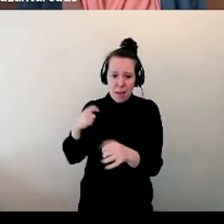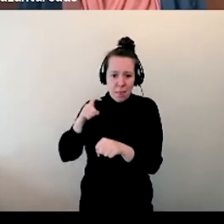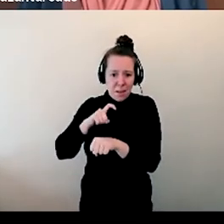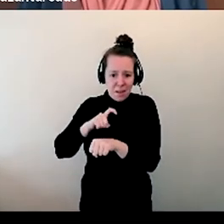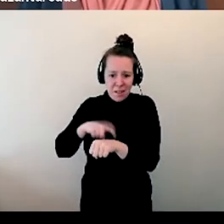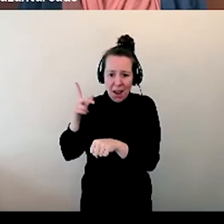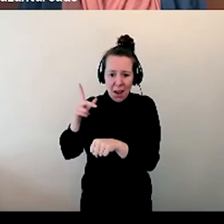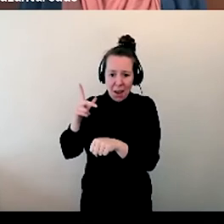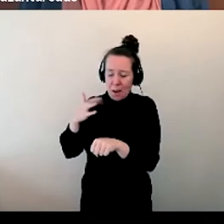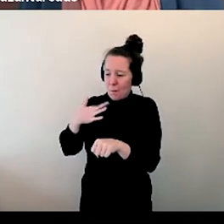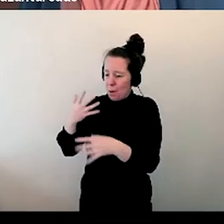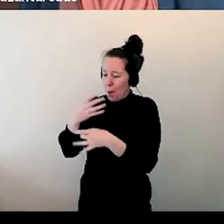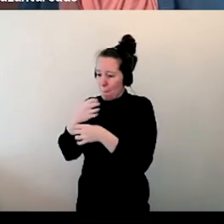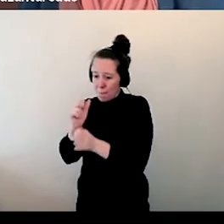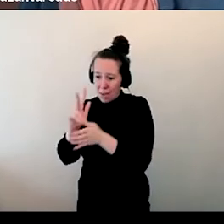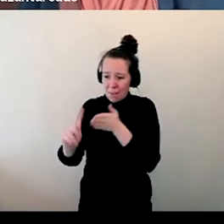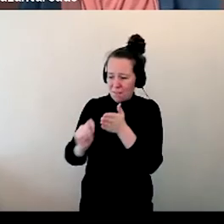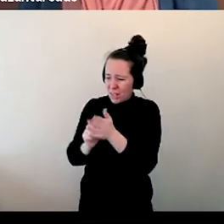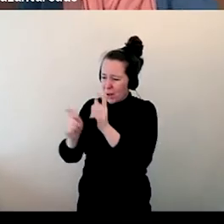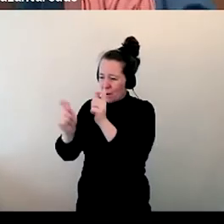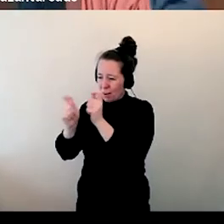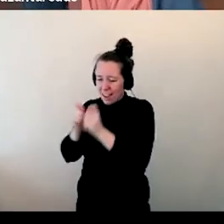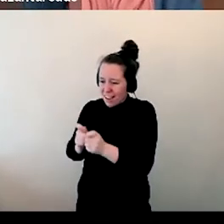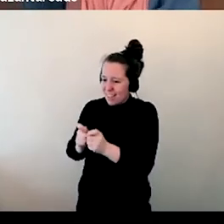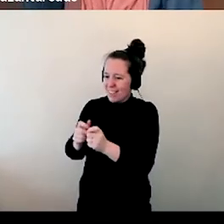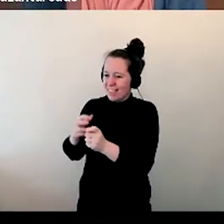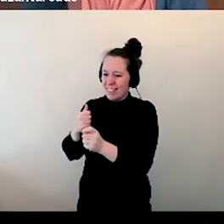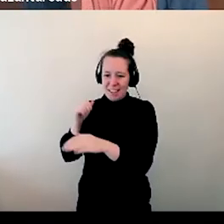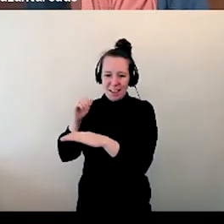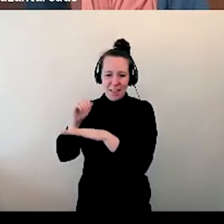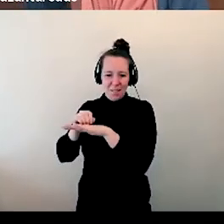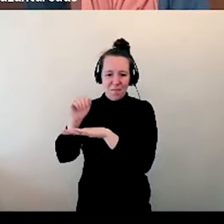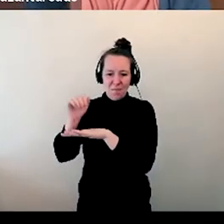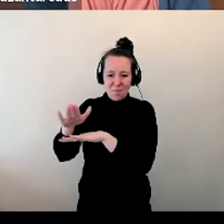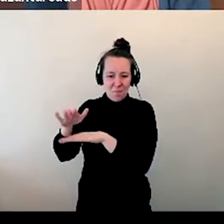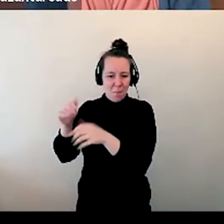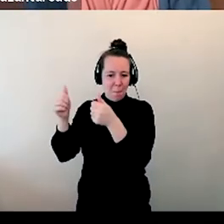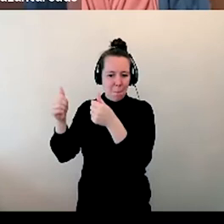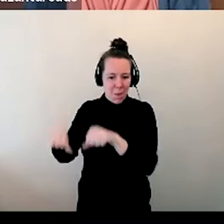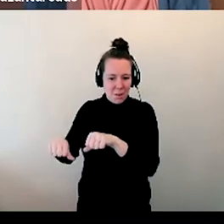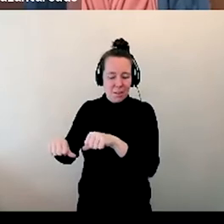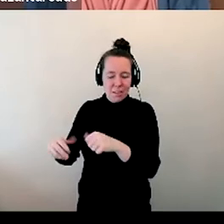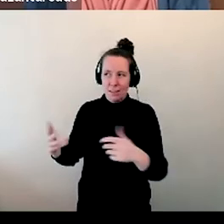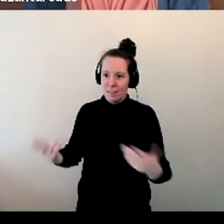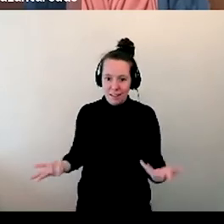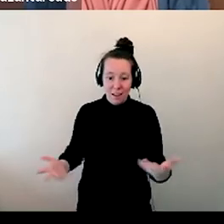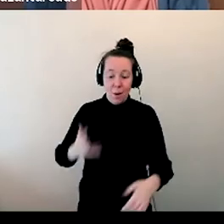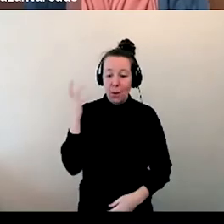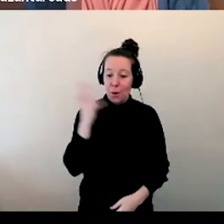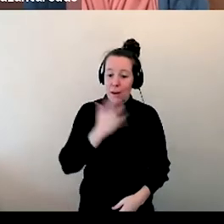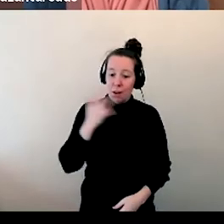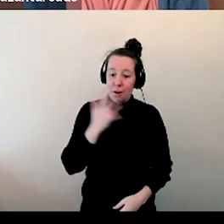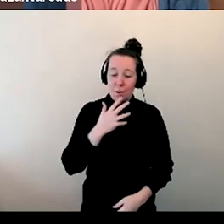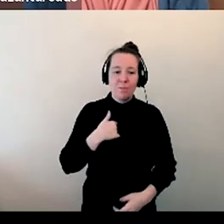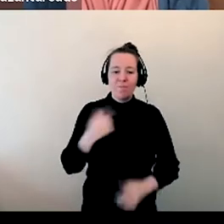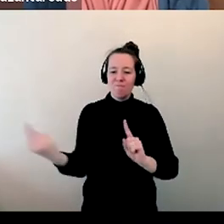and then filming it and then editing it and all that stuff. I mean, one of the things I wanted to ask is, so this coming back to that question